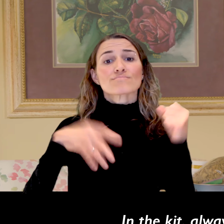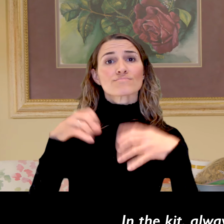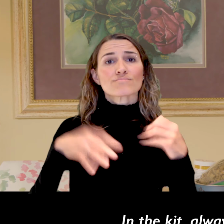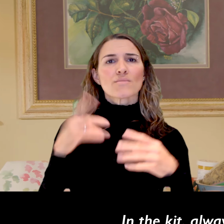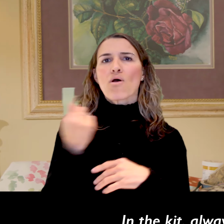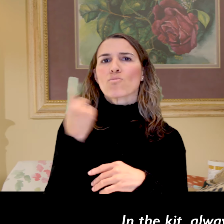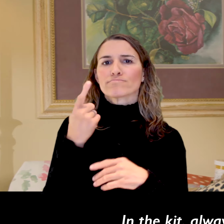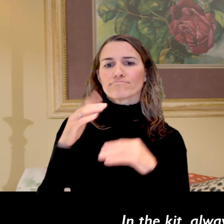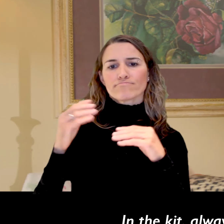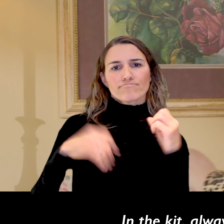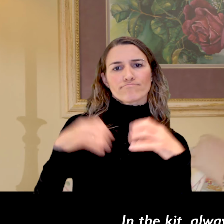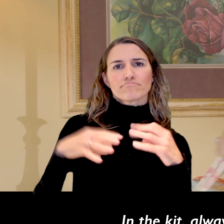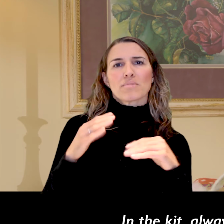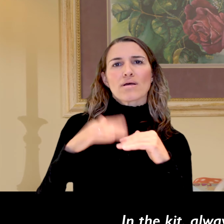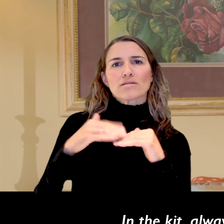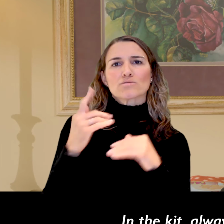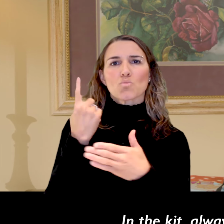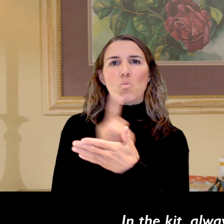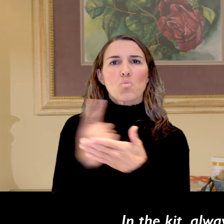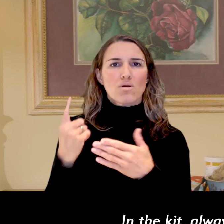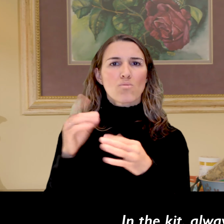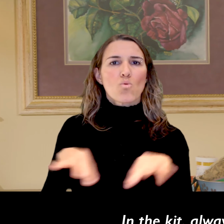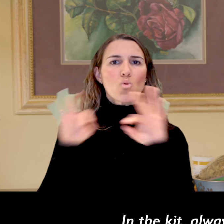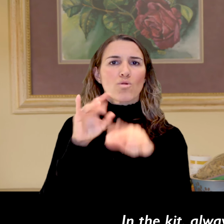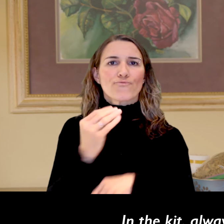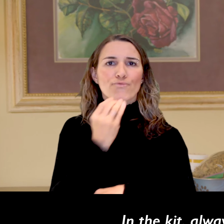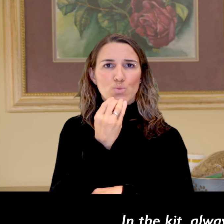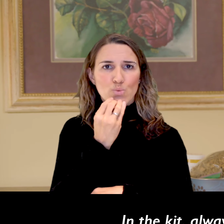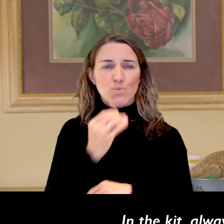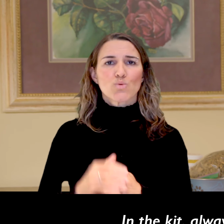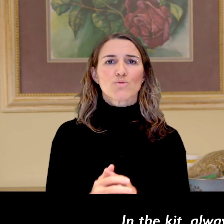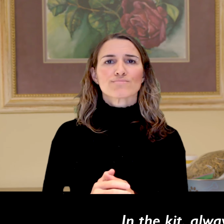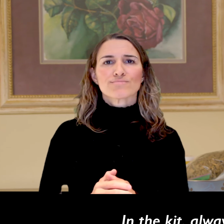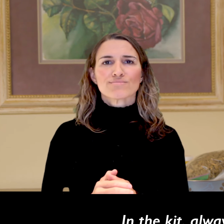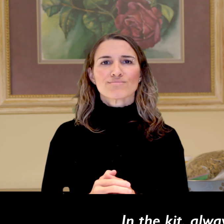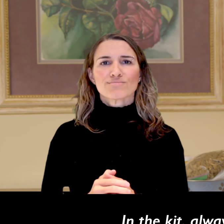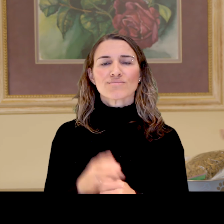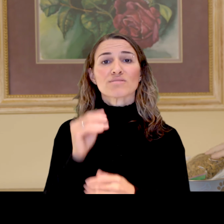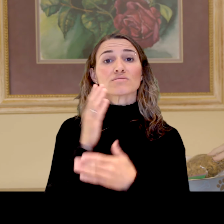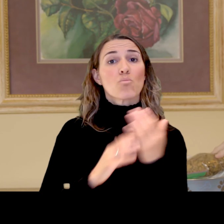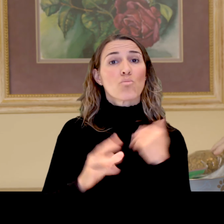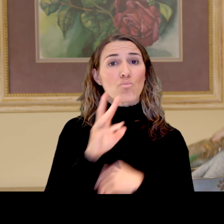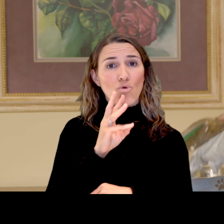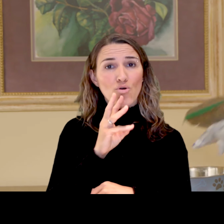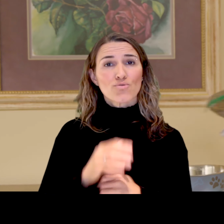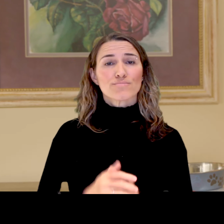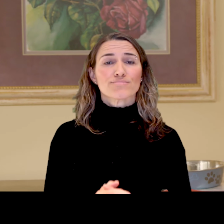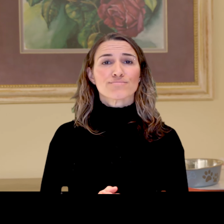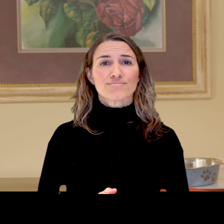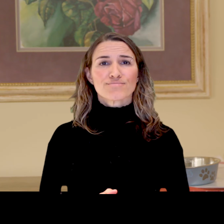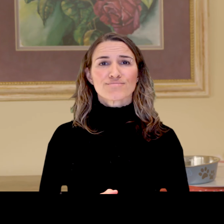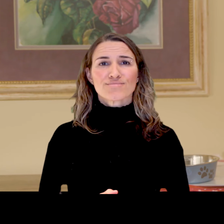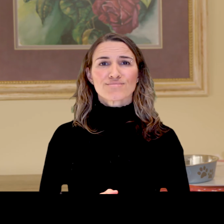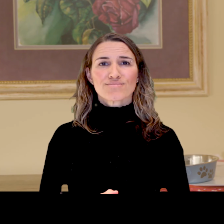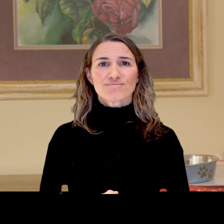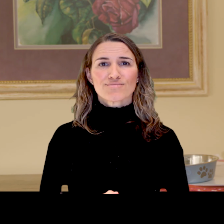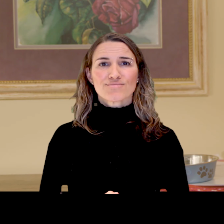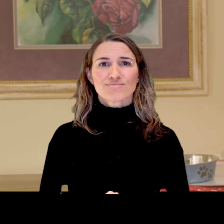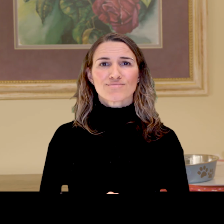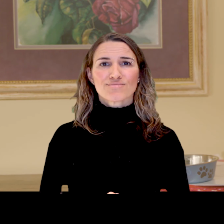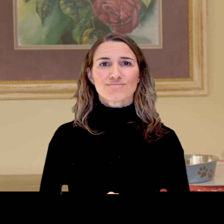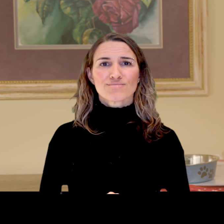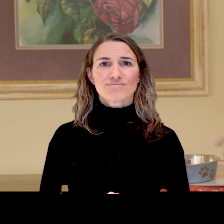In the kit, always pack at least a week's worth of food and some water